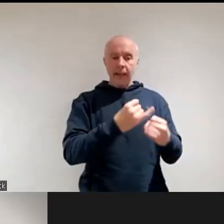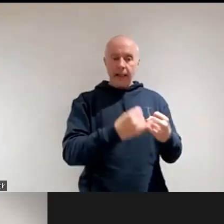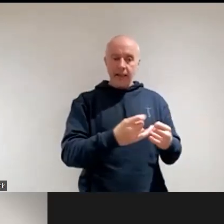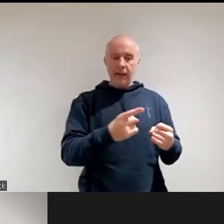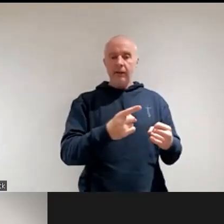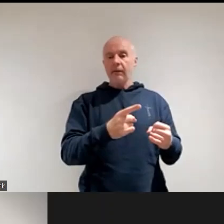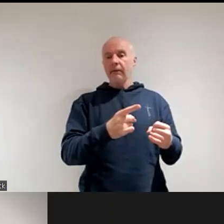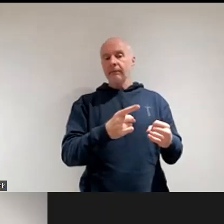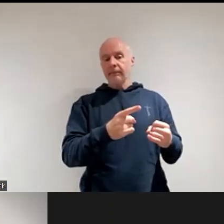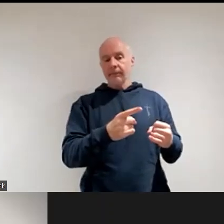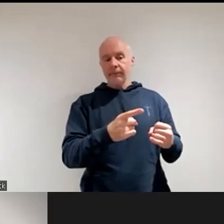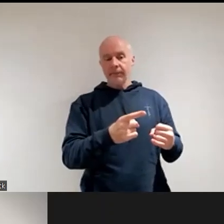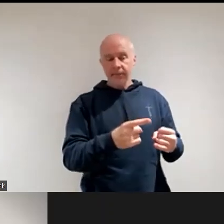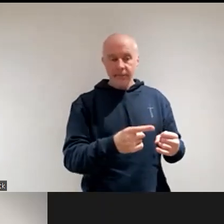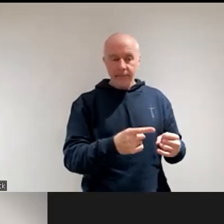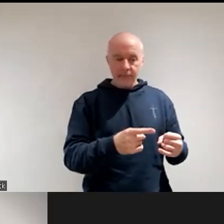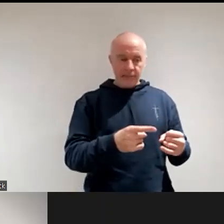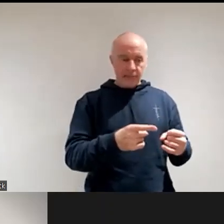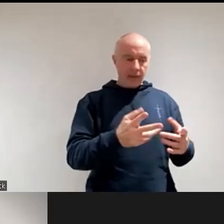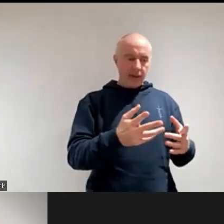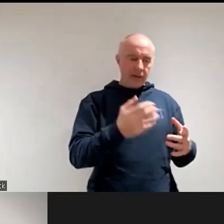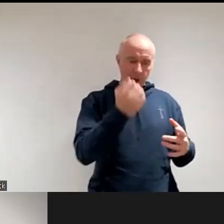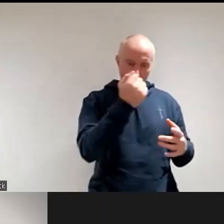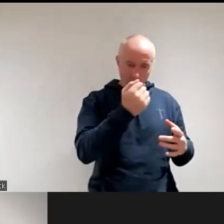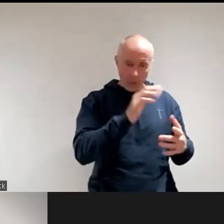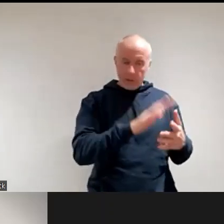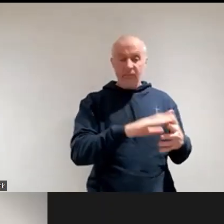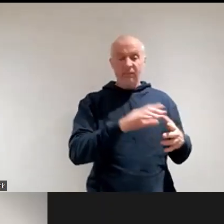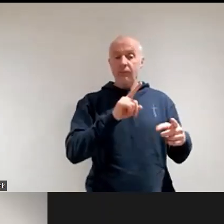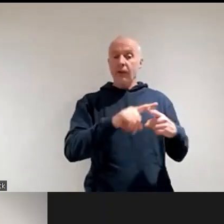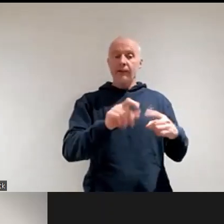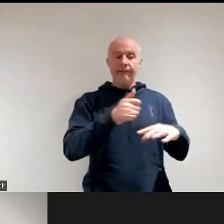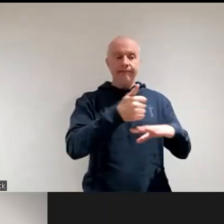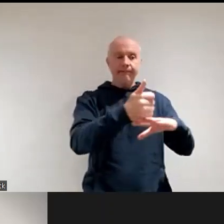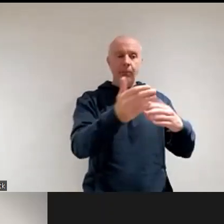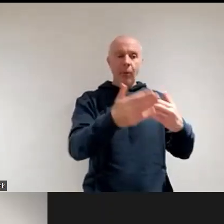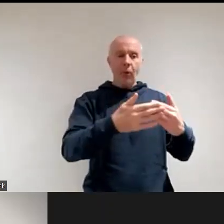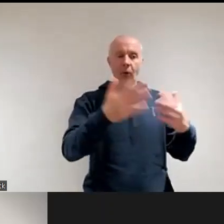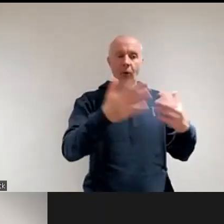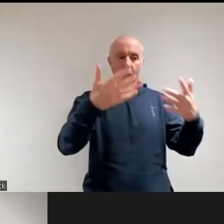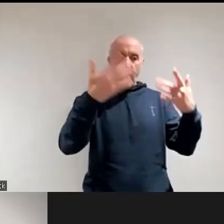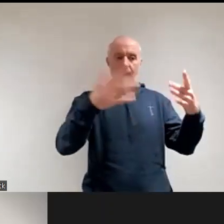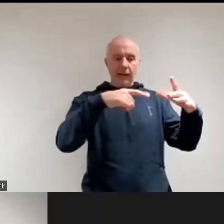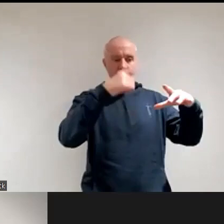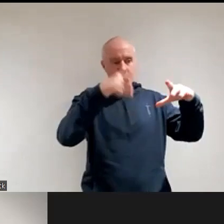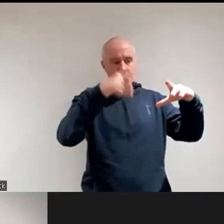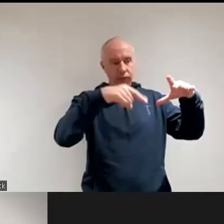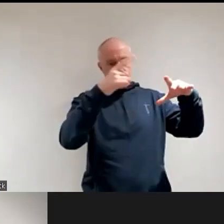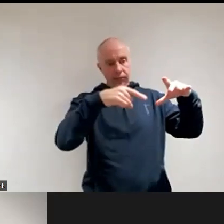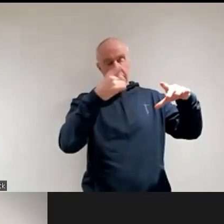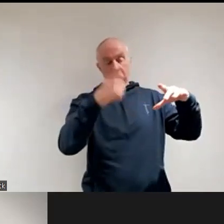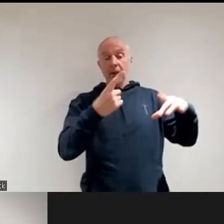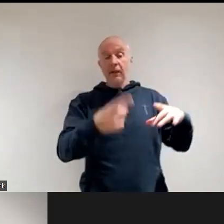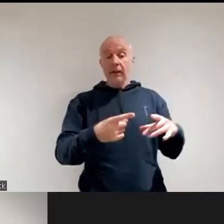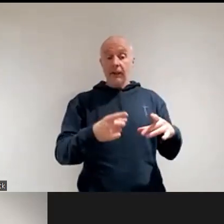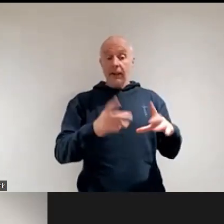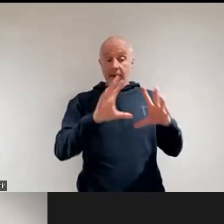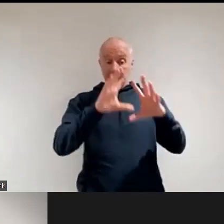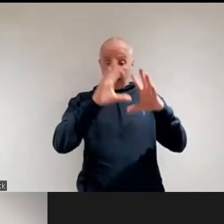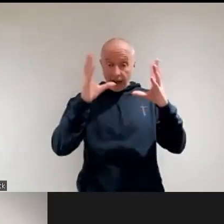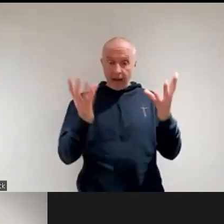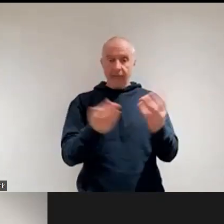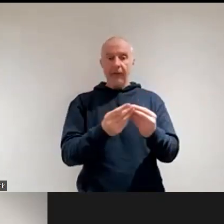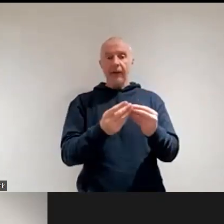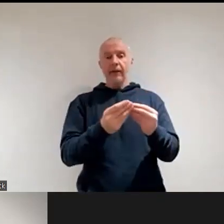energies, like using the wind farms, the solar panels, and trying to go step by step together to make sure that all the electricity you're using, because you are increasing